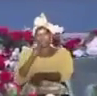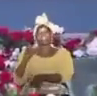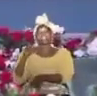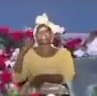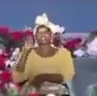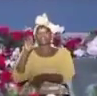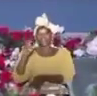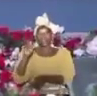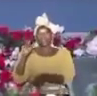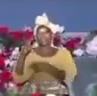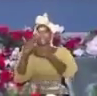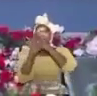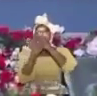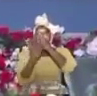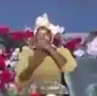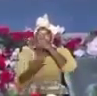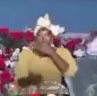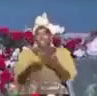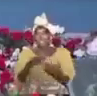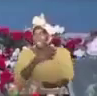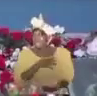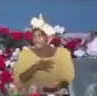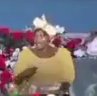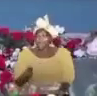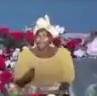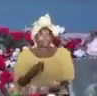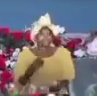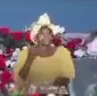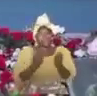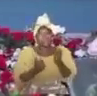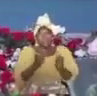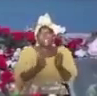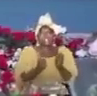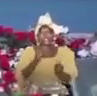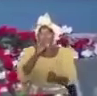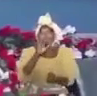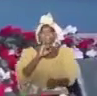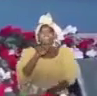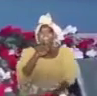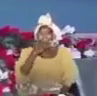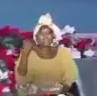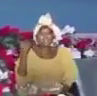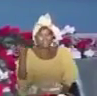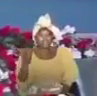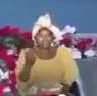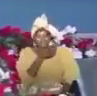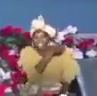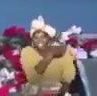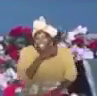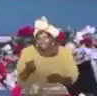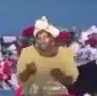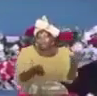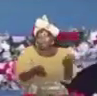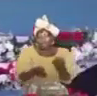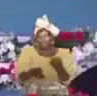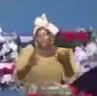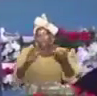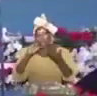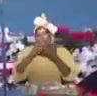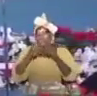you were asked to which one would be better to heal first, both of them were sympathetic to their